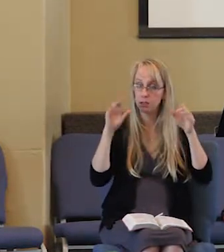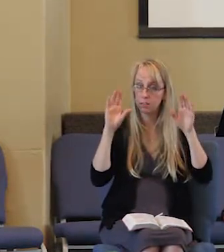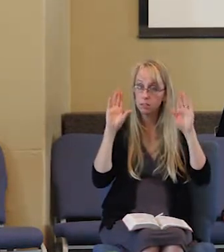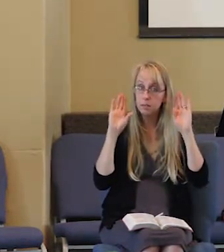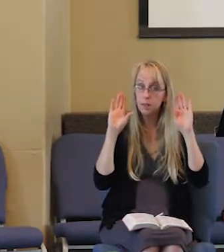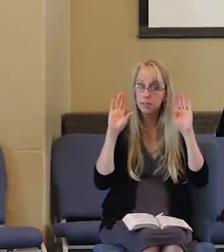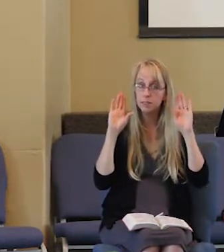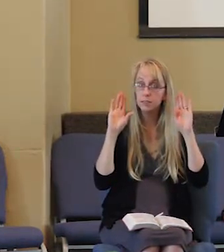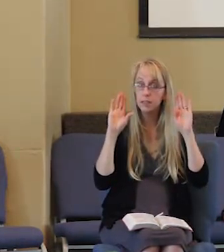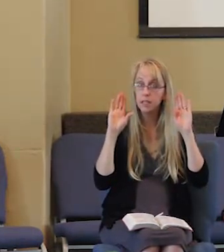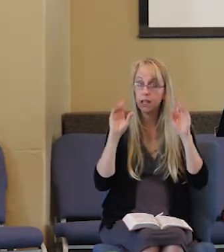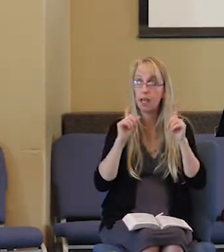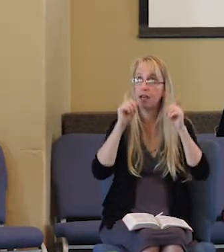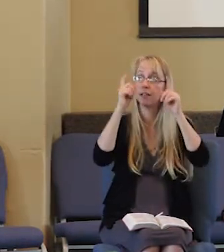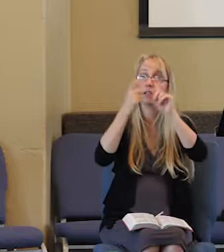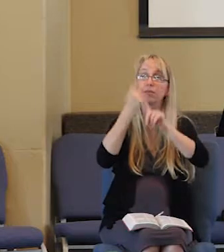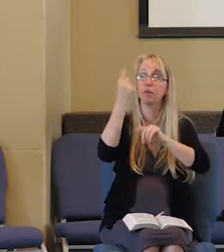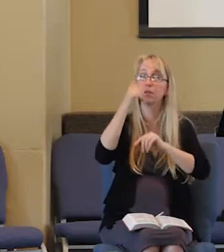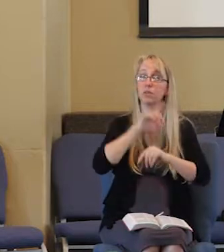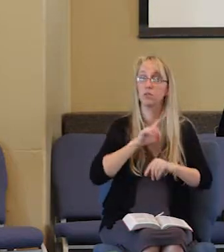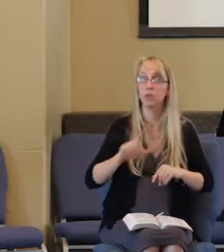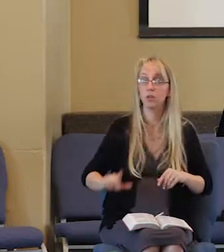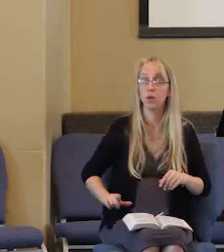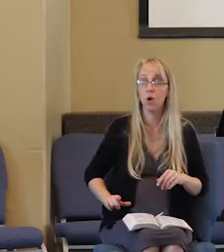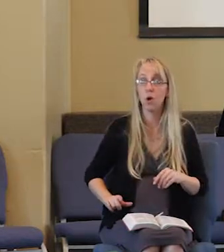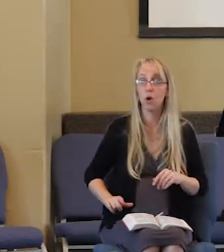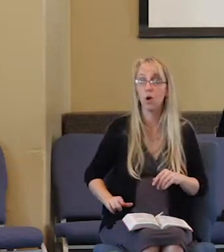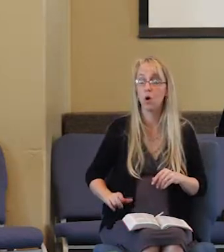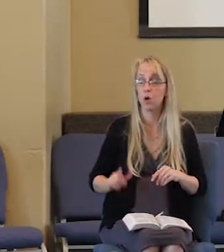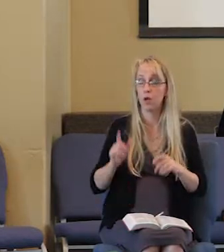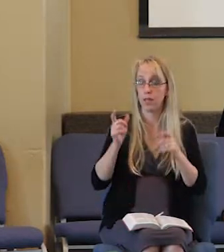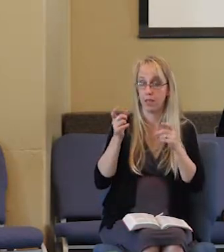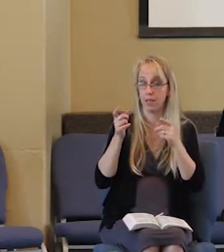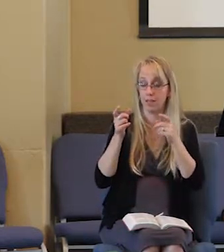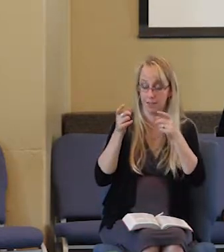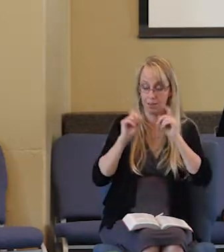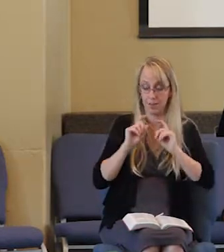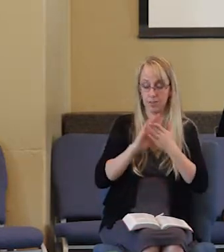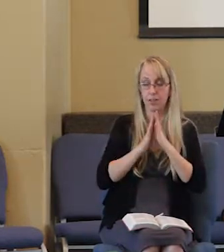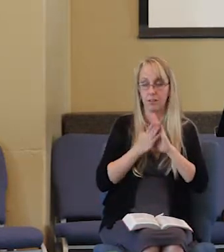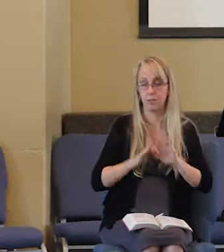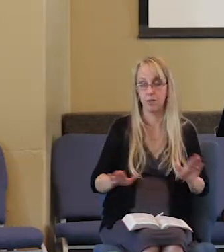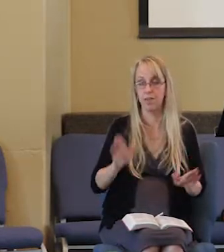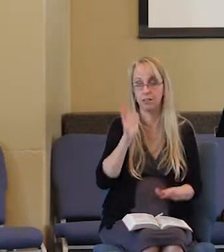submit and commit and give things over to the Lord, He can give us peace.